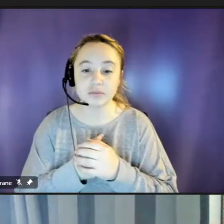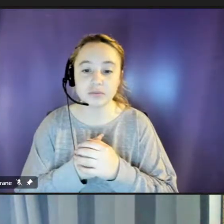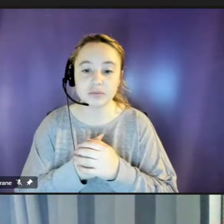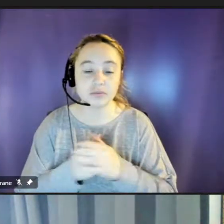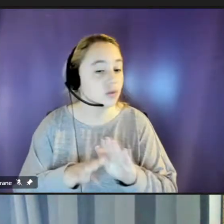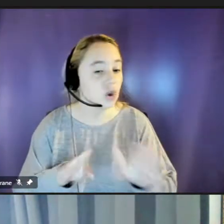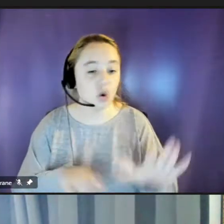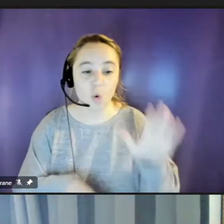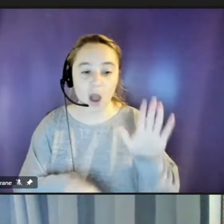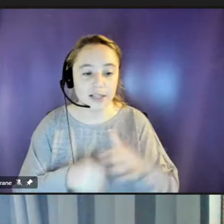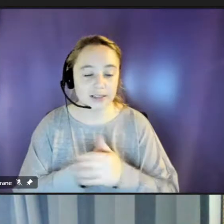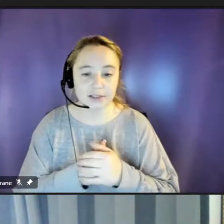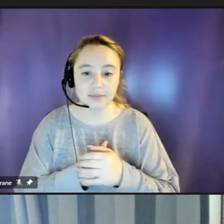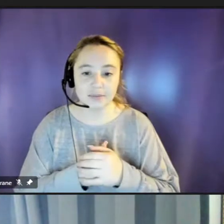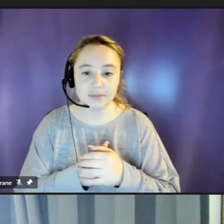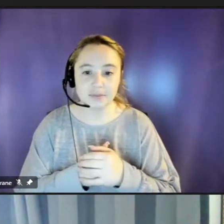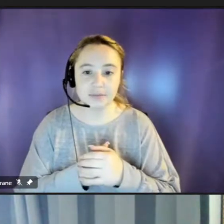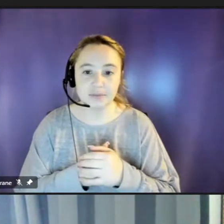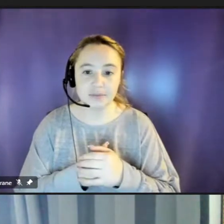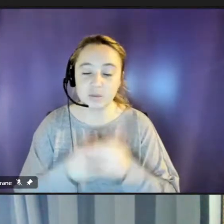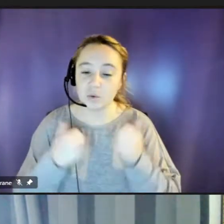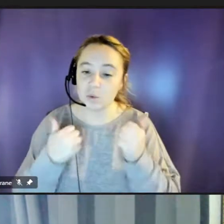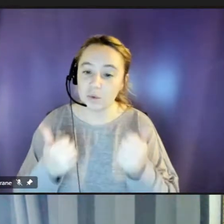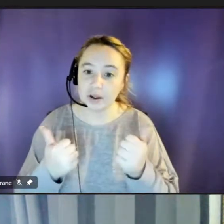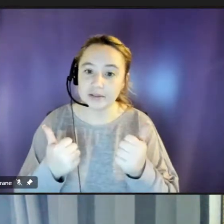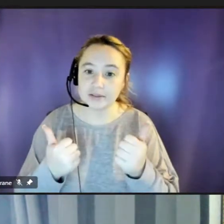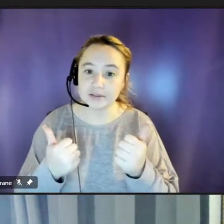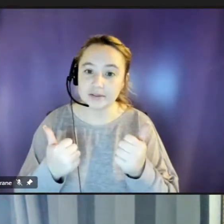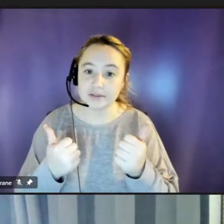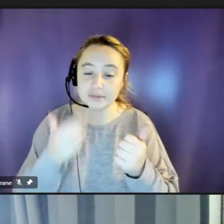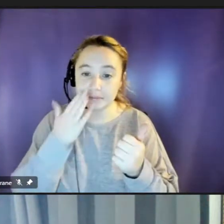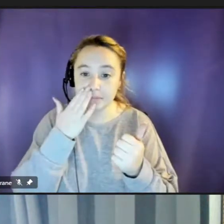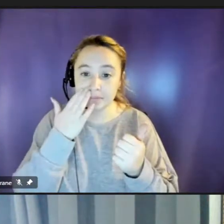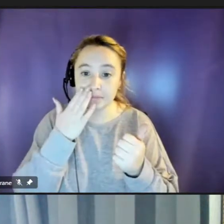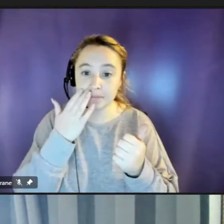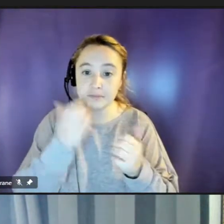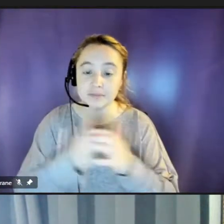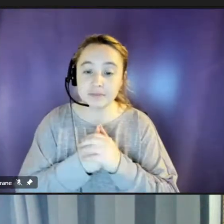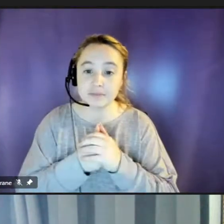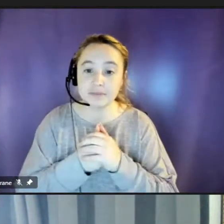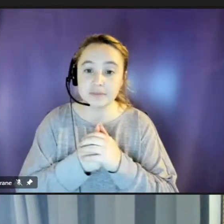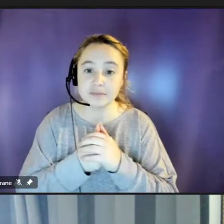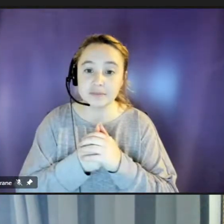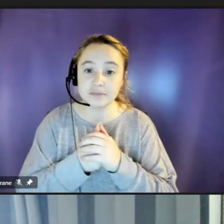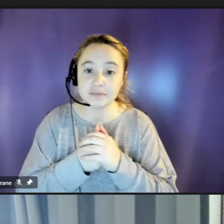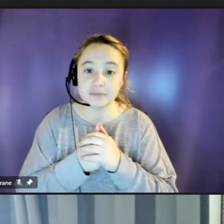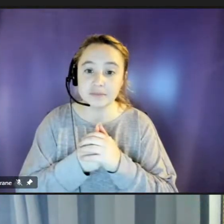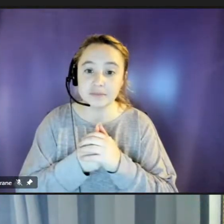No hands, No. Chair. Okay, well, as I say, that was you get a